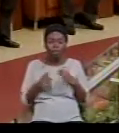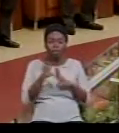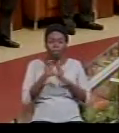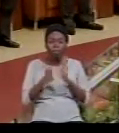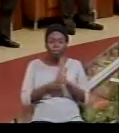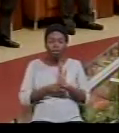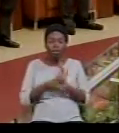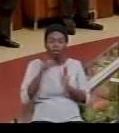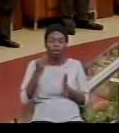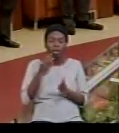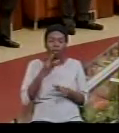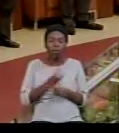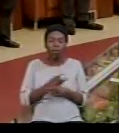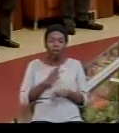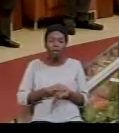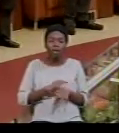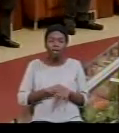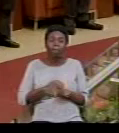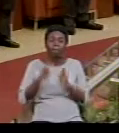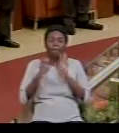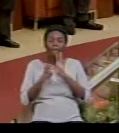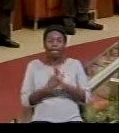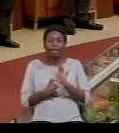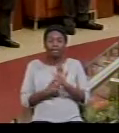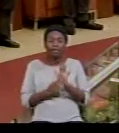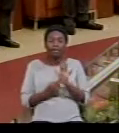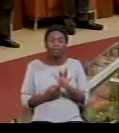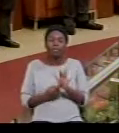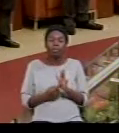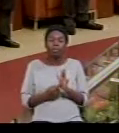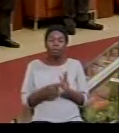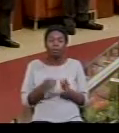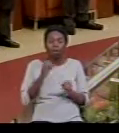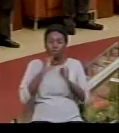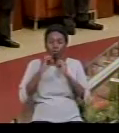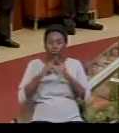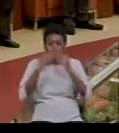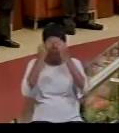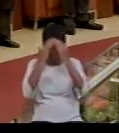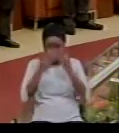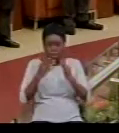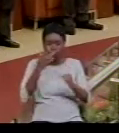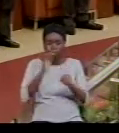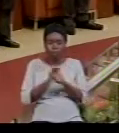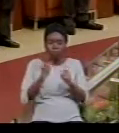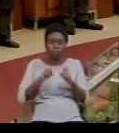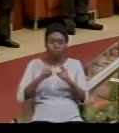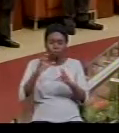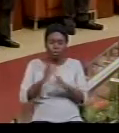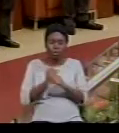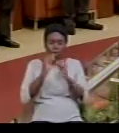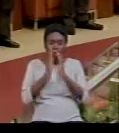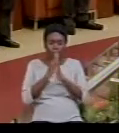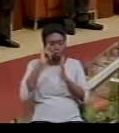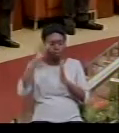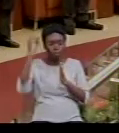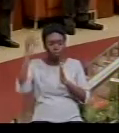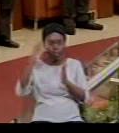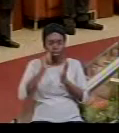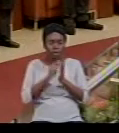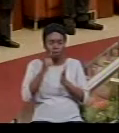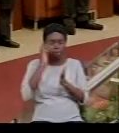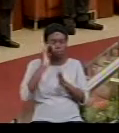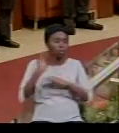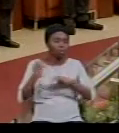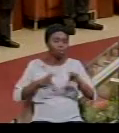warning, an example, an instruction to obey, a promise to claim. Pray for grace that you will